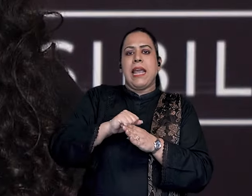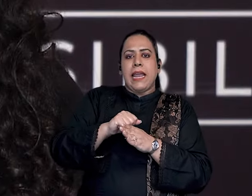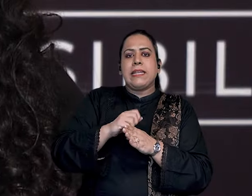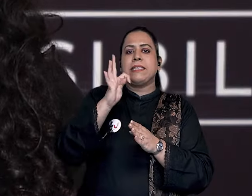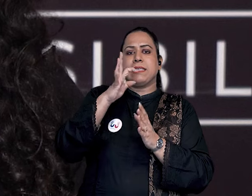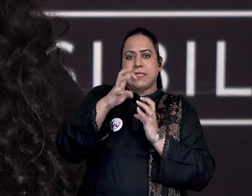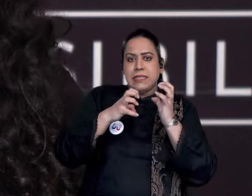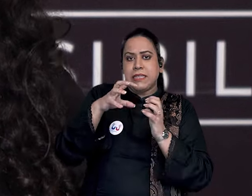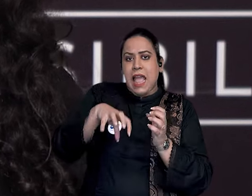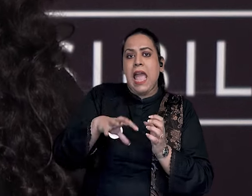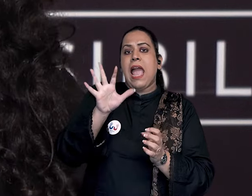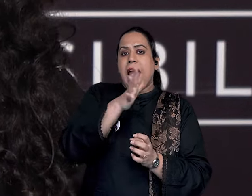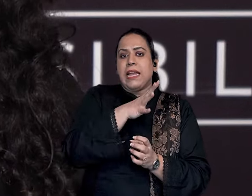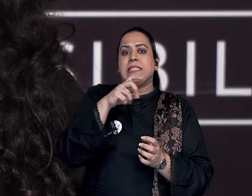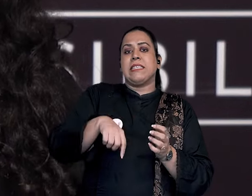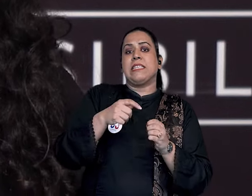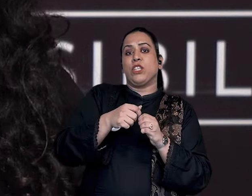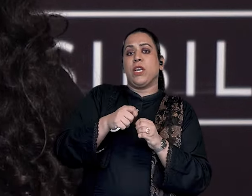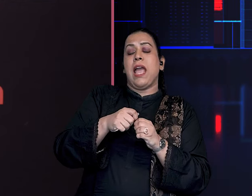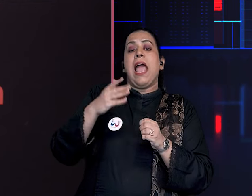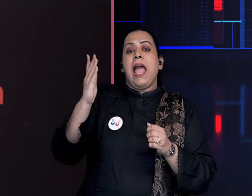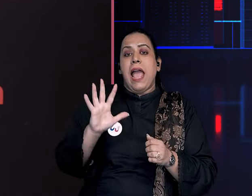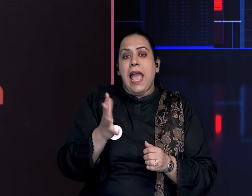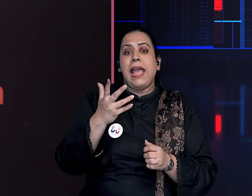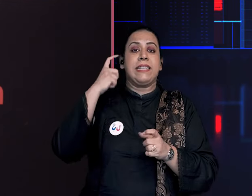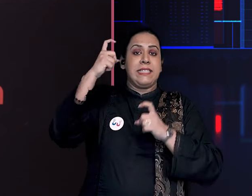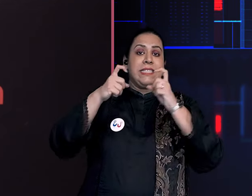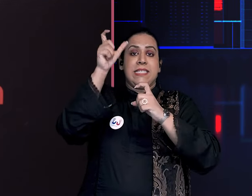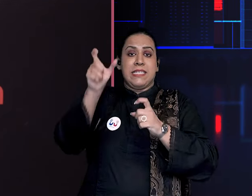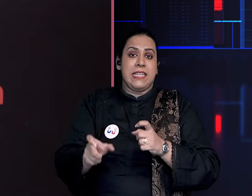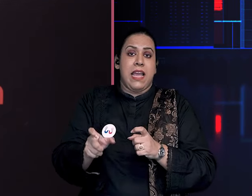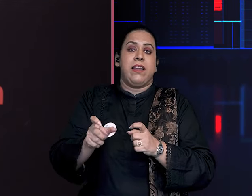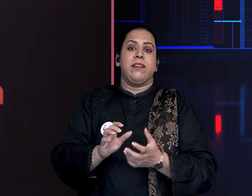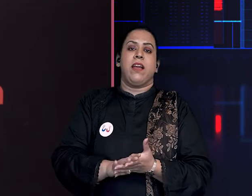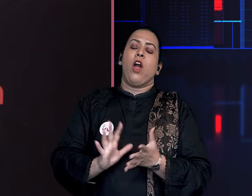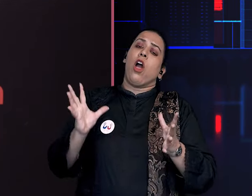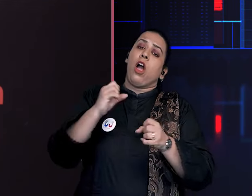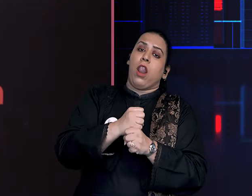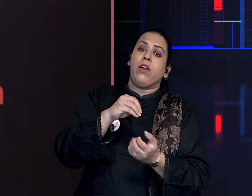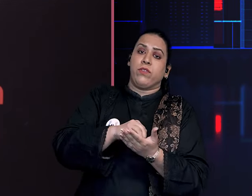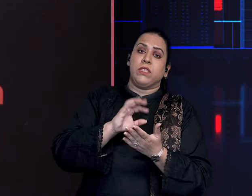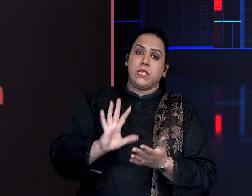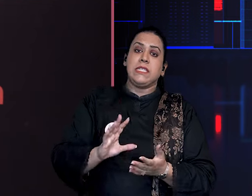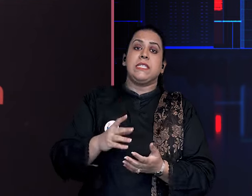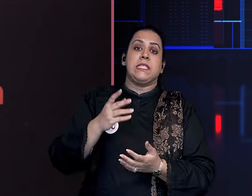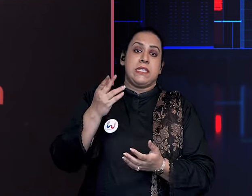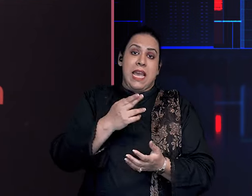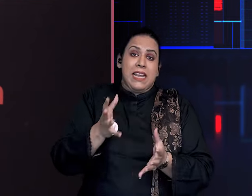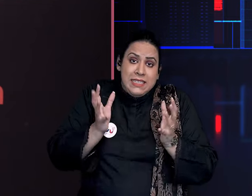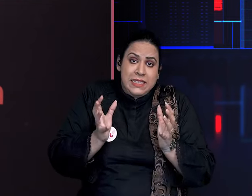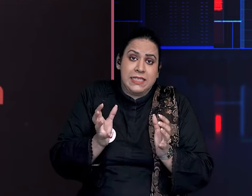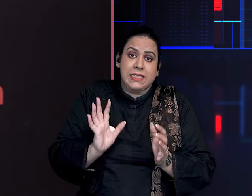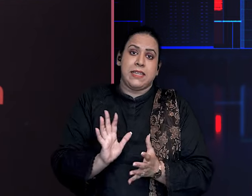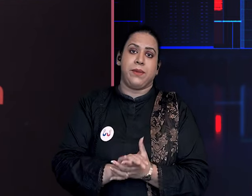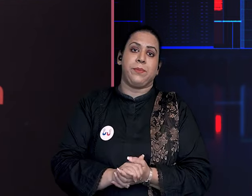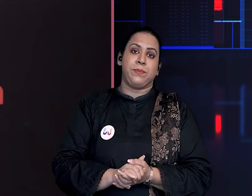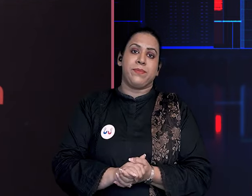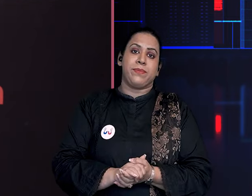a bold brush stroke that would really transform their ideas, their practice in